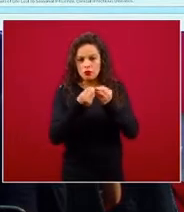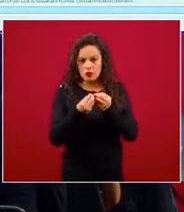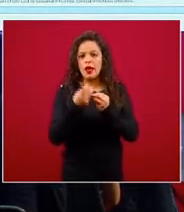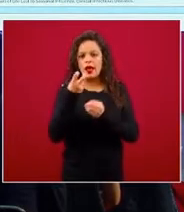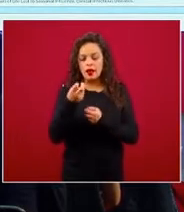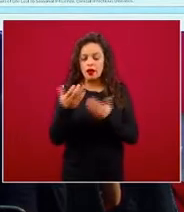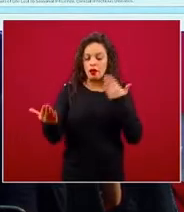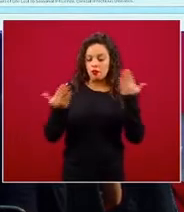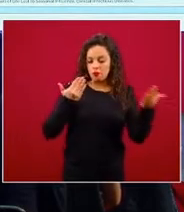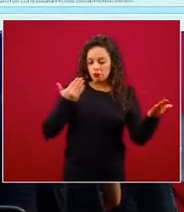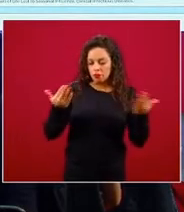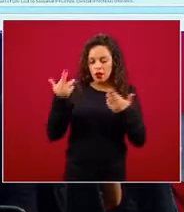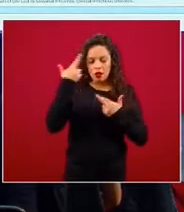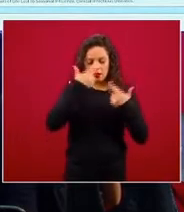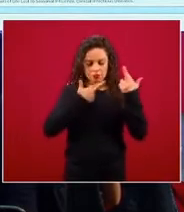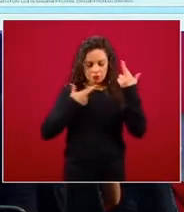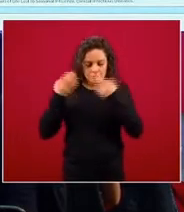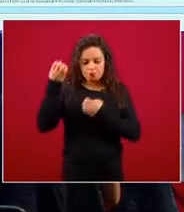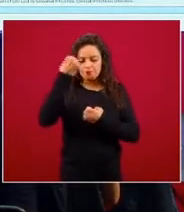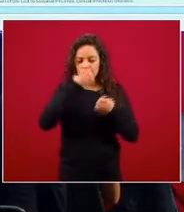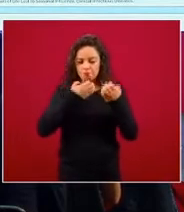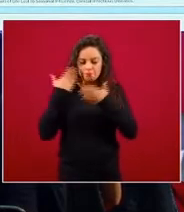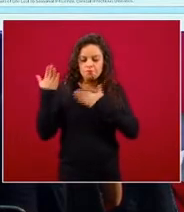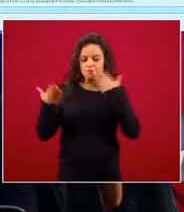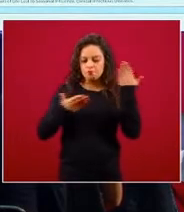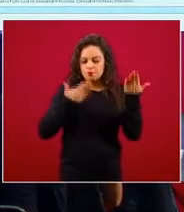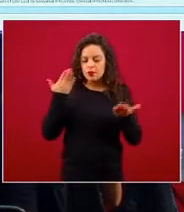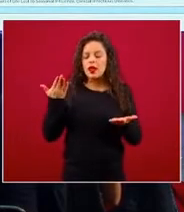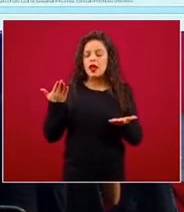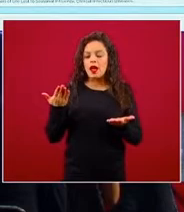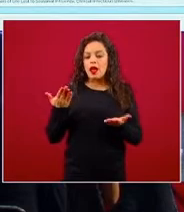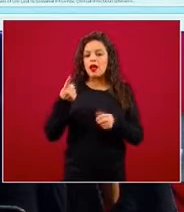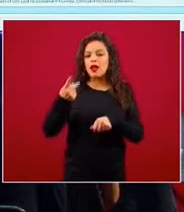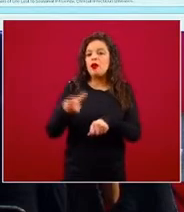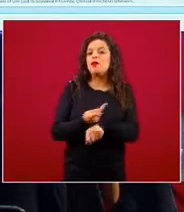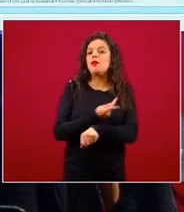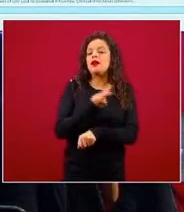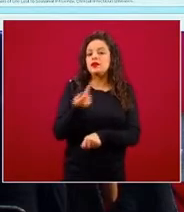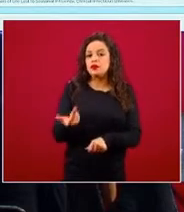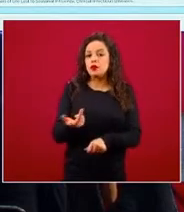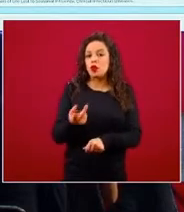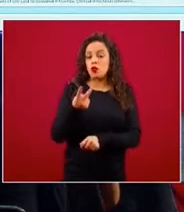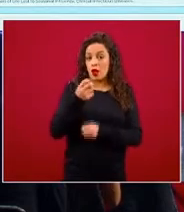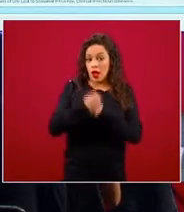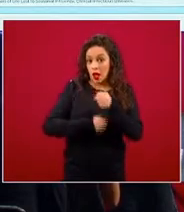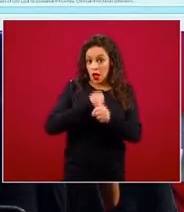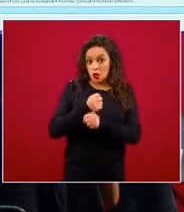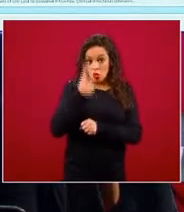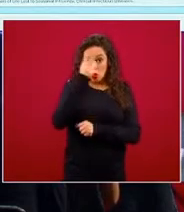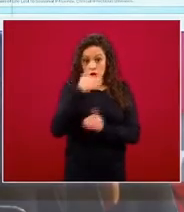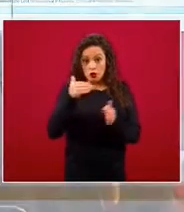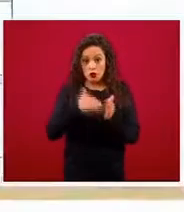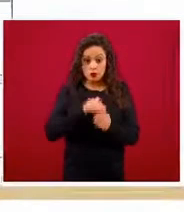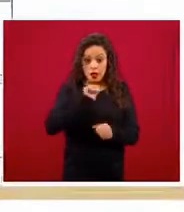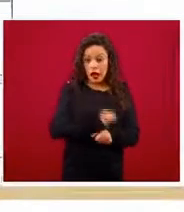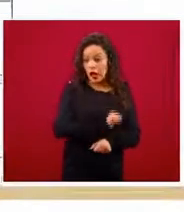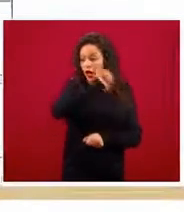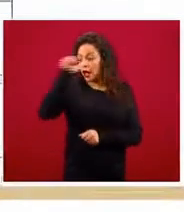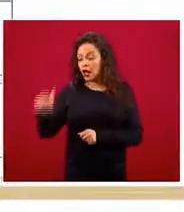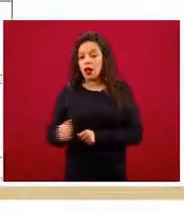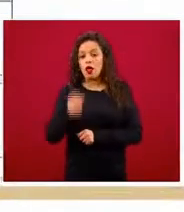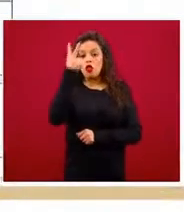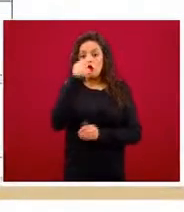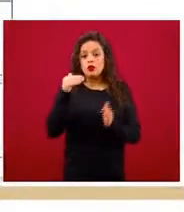happened from 2000 to 2010. And basically, what this shows is that